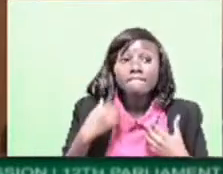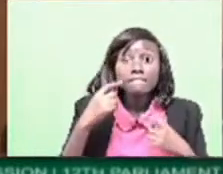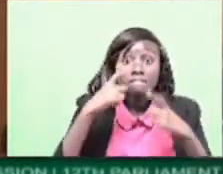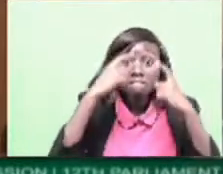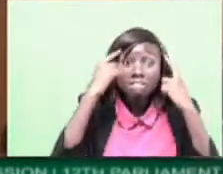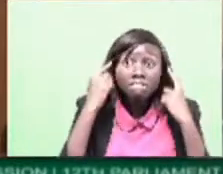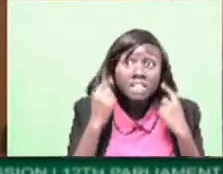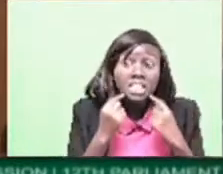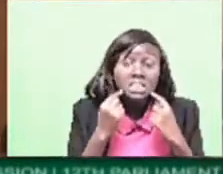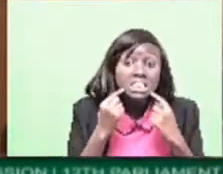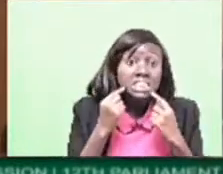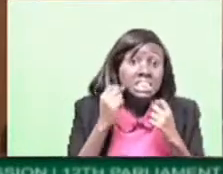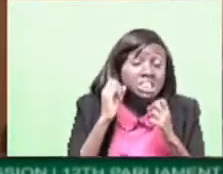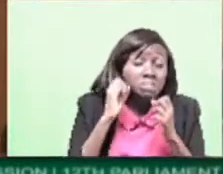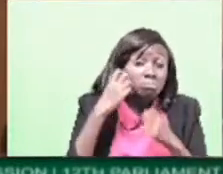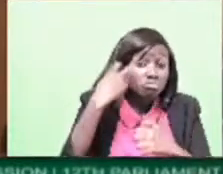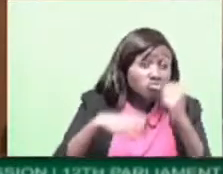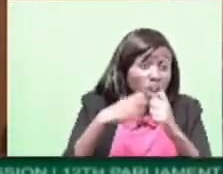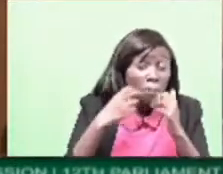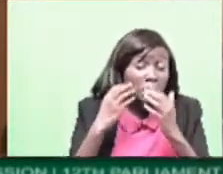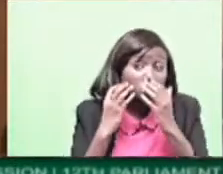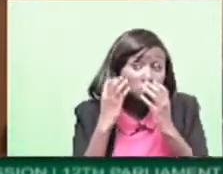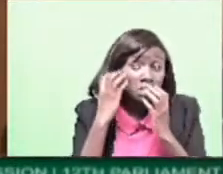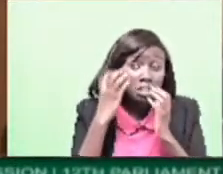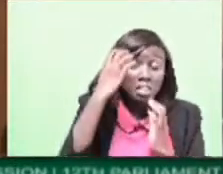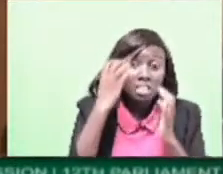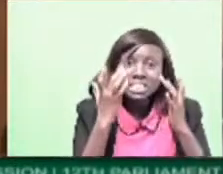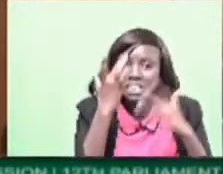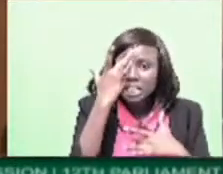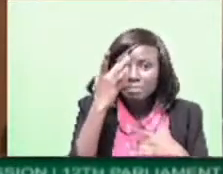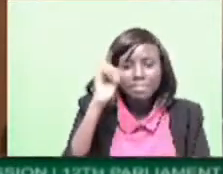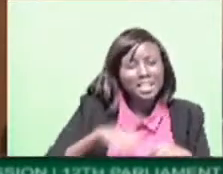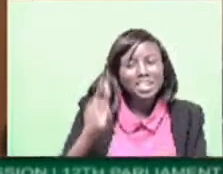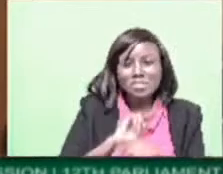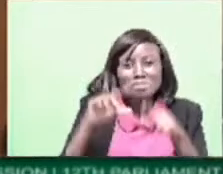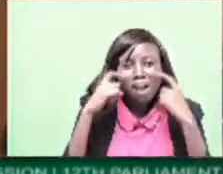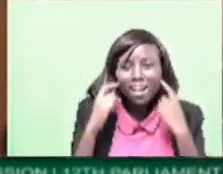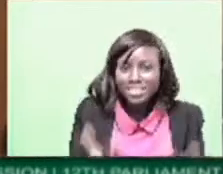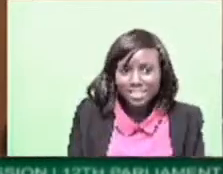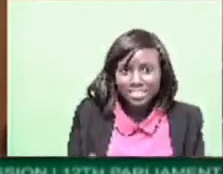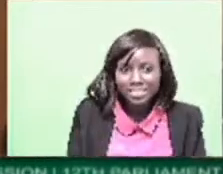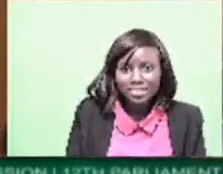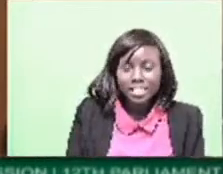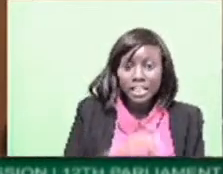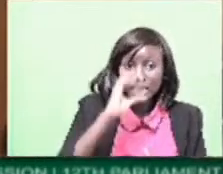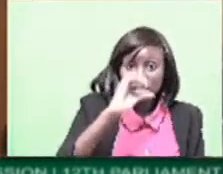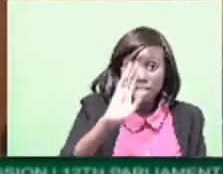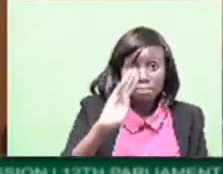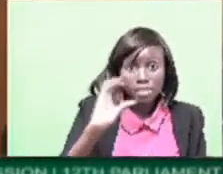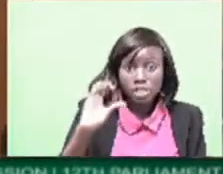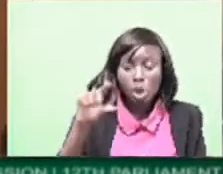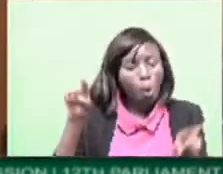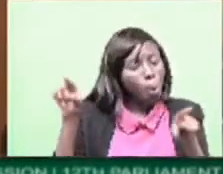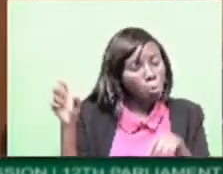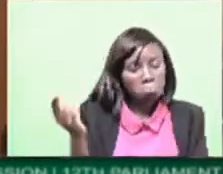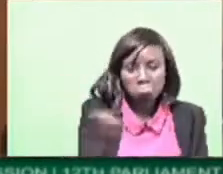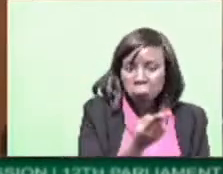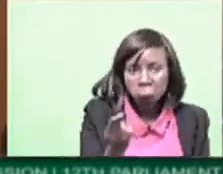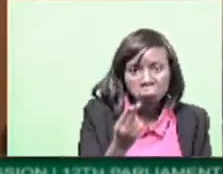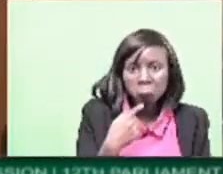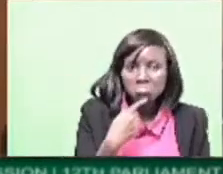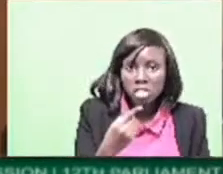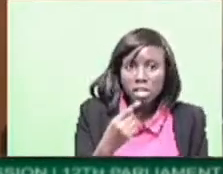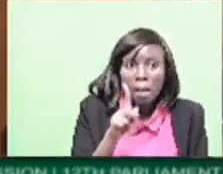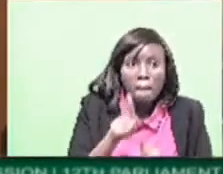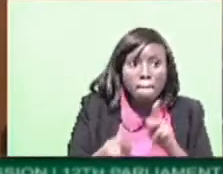additional category of exemption to consider." The CDC as well, Madam Speaker, they too said that people with intellectual